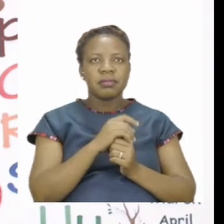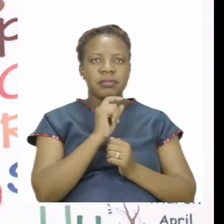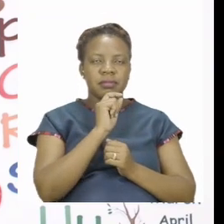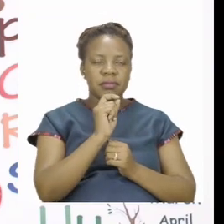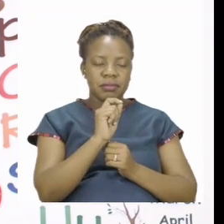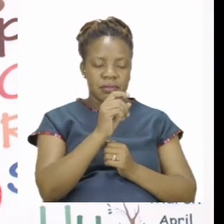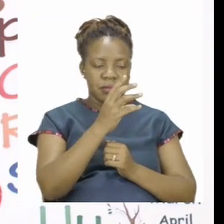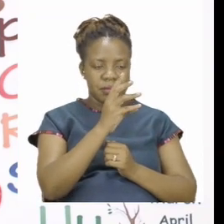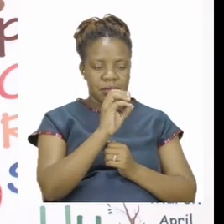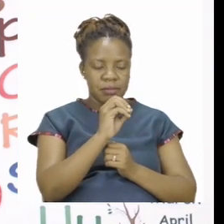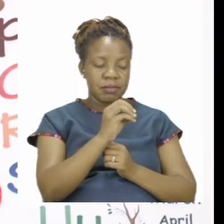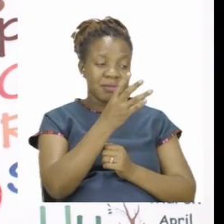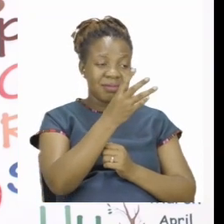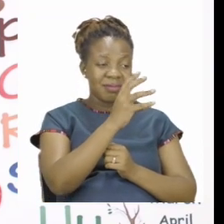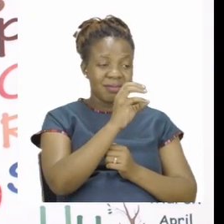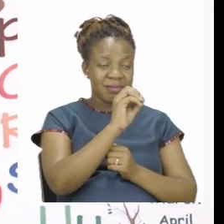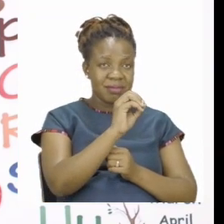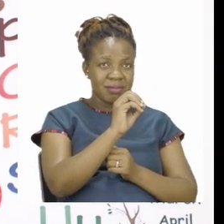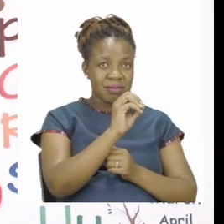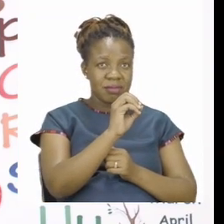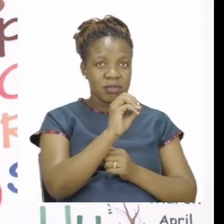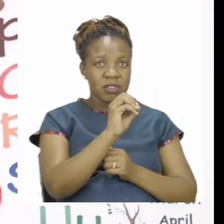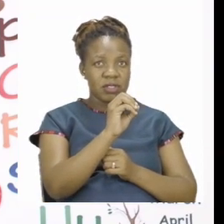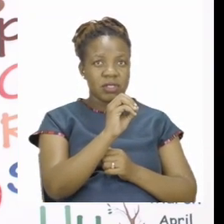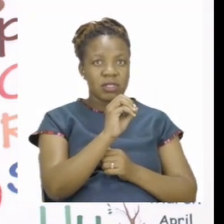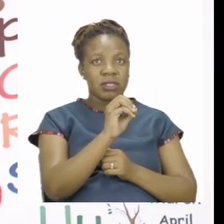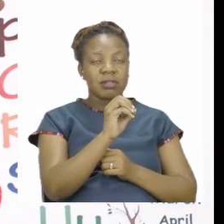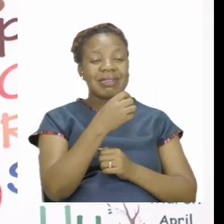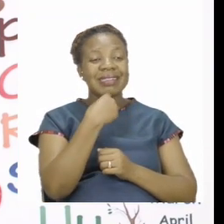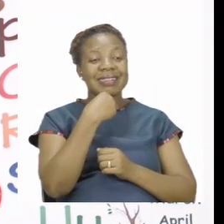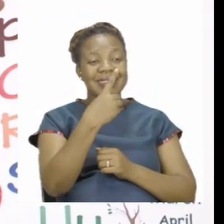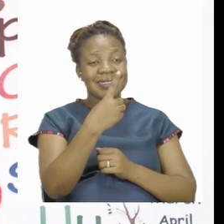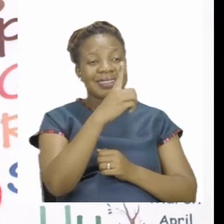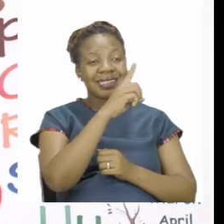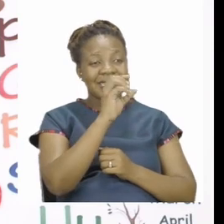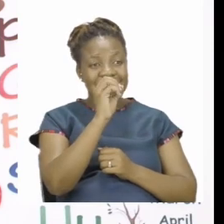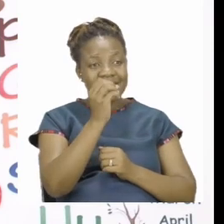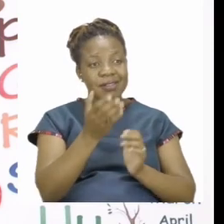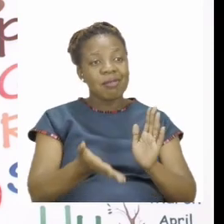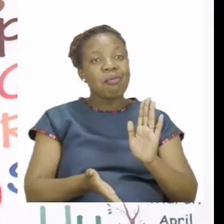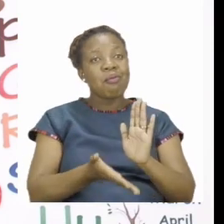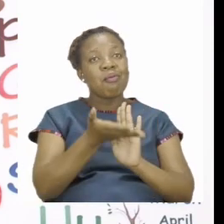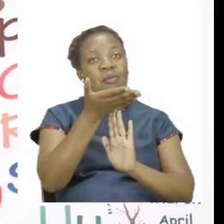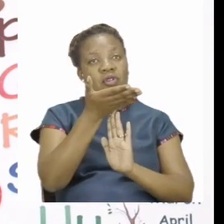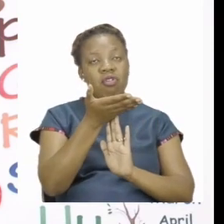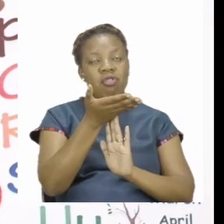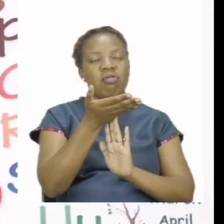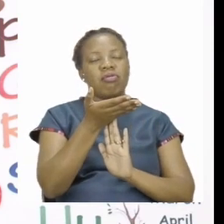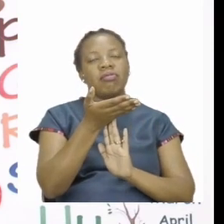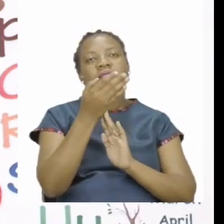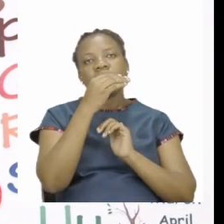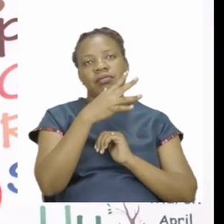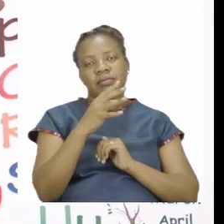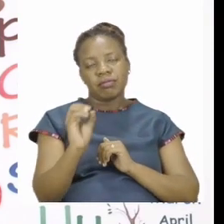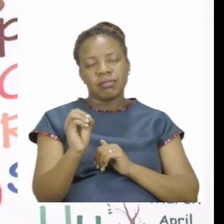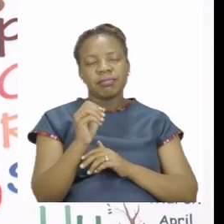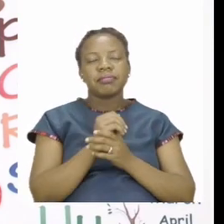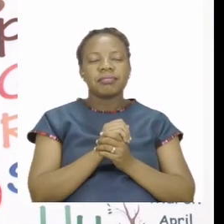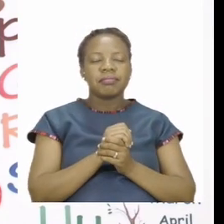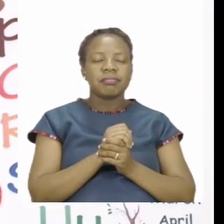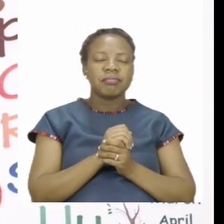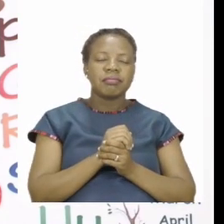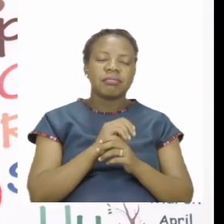say 60 is 10 more than 50. So take your time, boys and